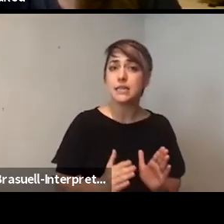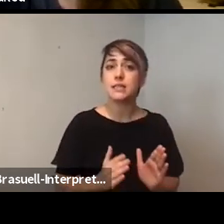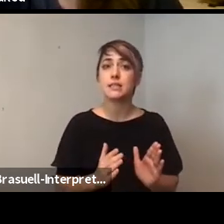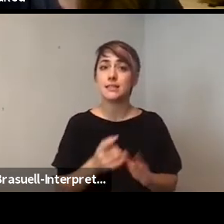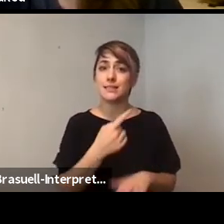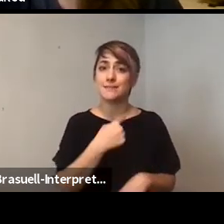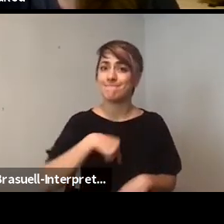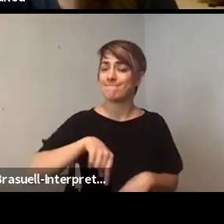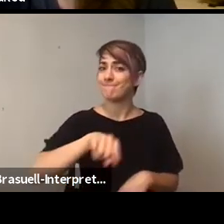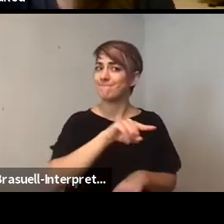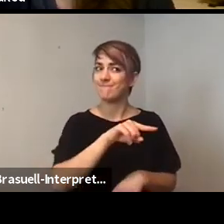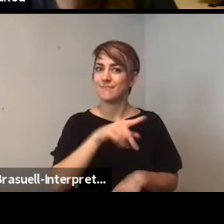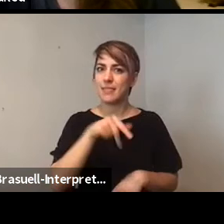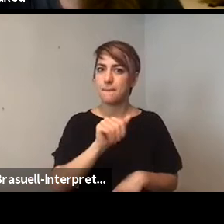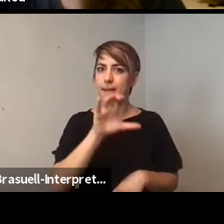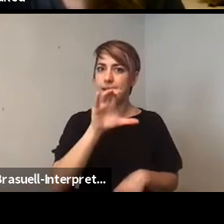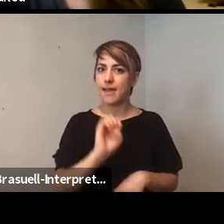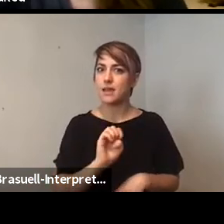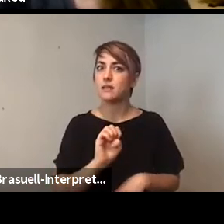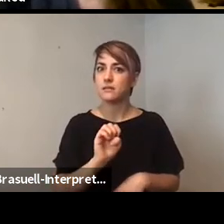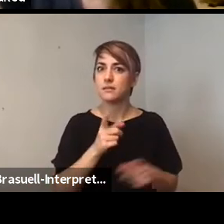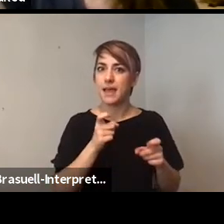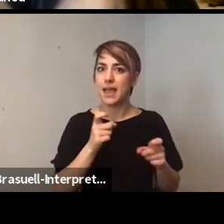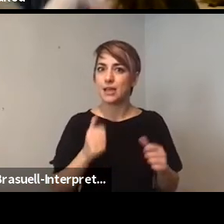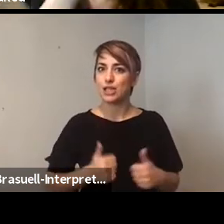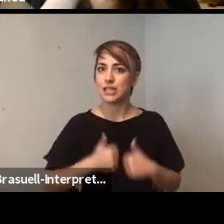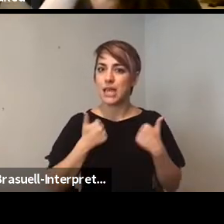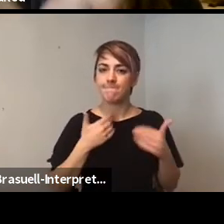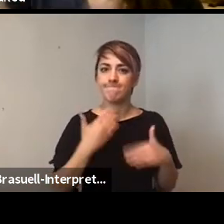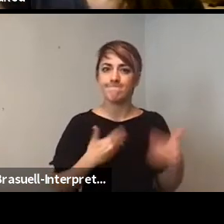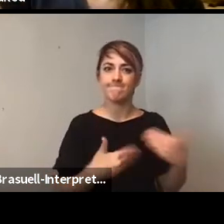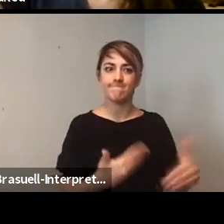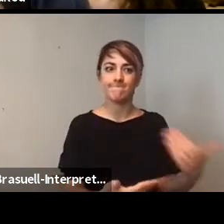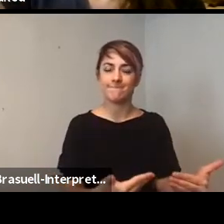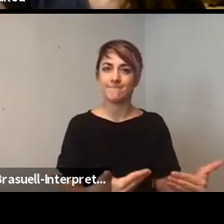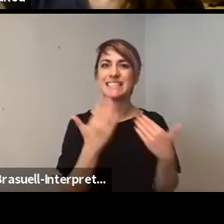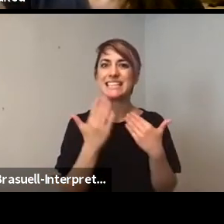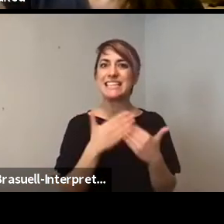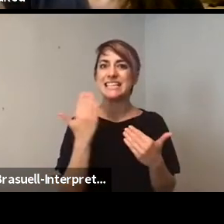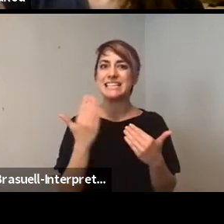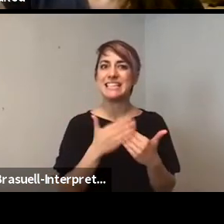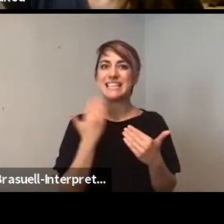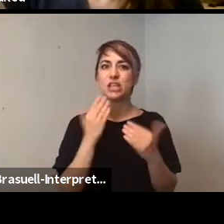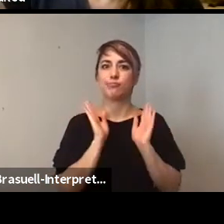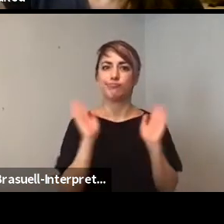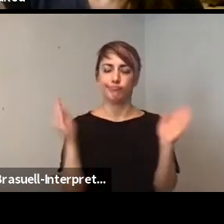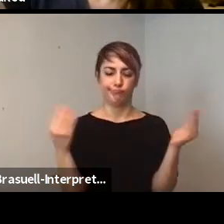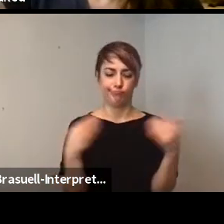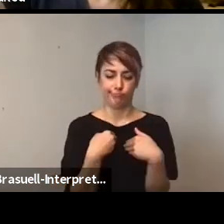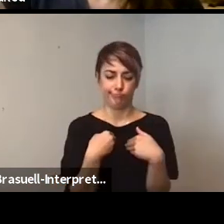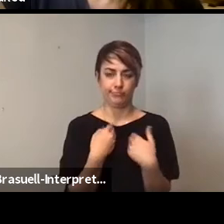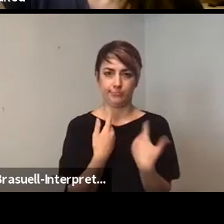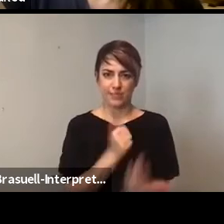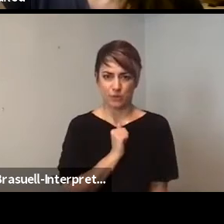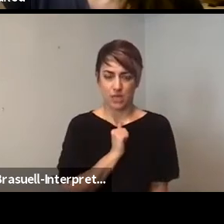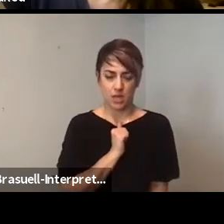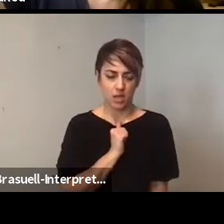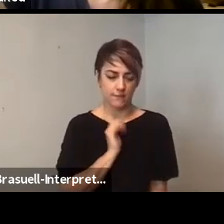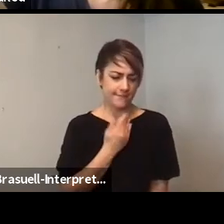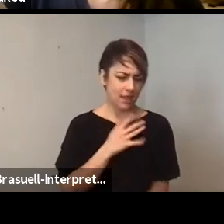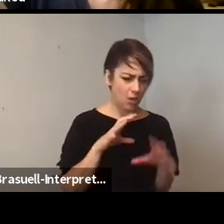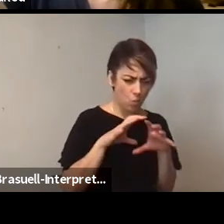manage life, is how self-absorbed we can become in ourselves, in our world, in our art.